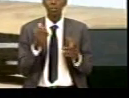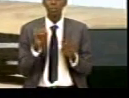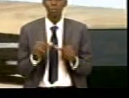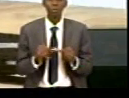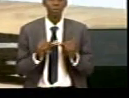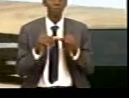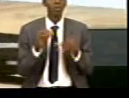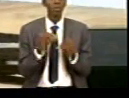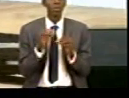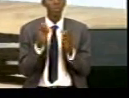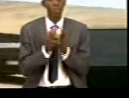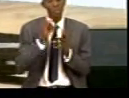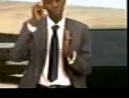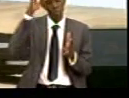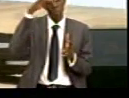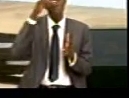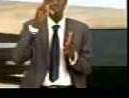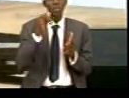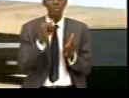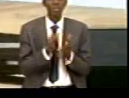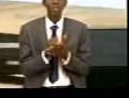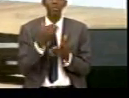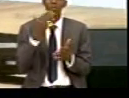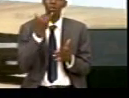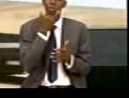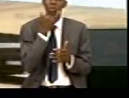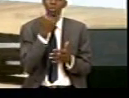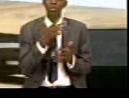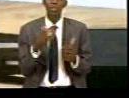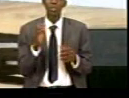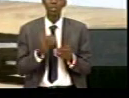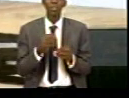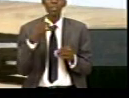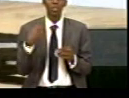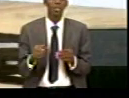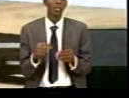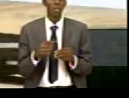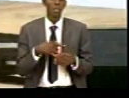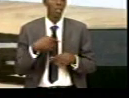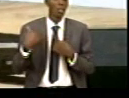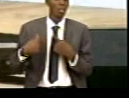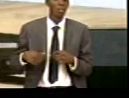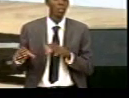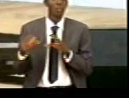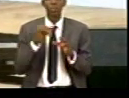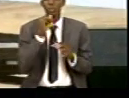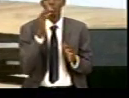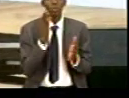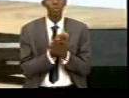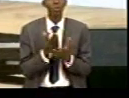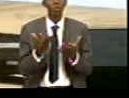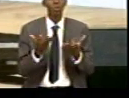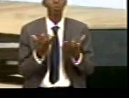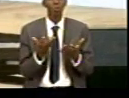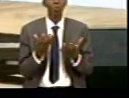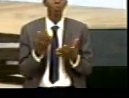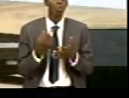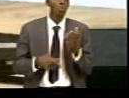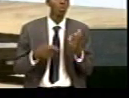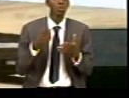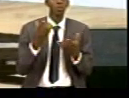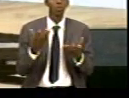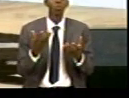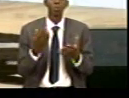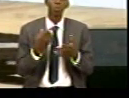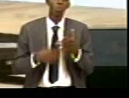that continuation in their violence did not stop what God wanted to do. The Lord is saying, I'm speaking